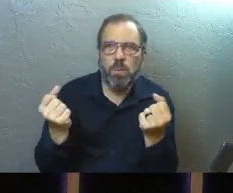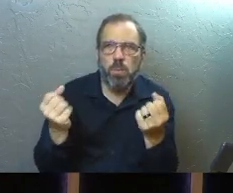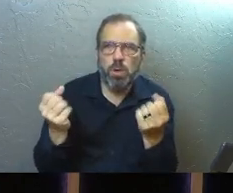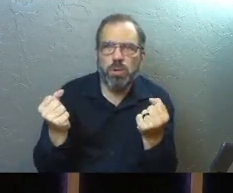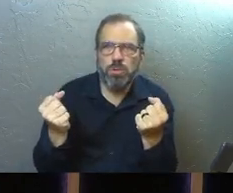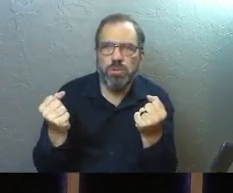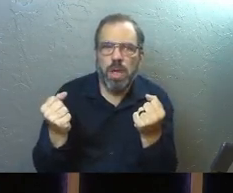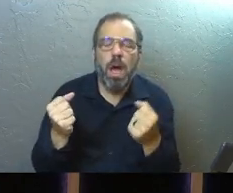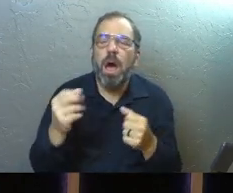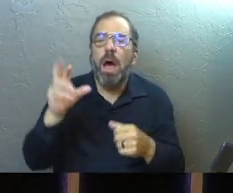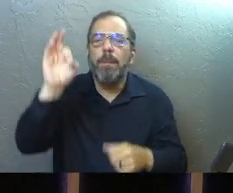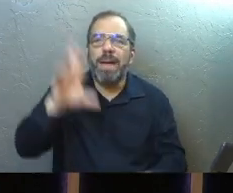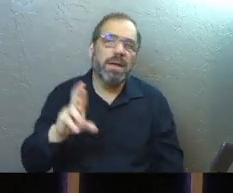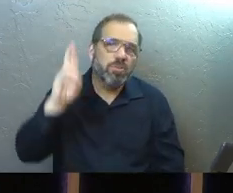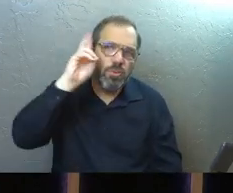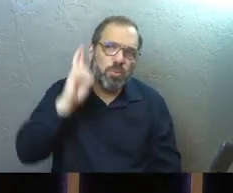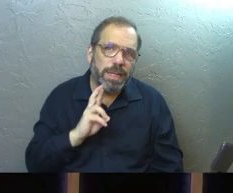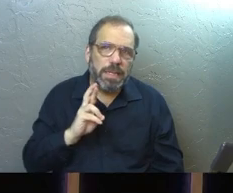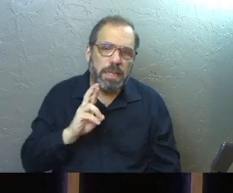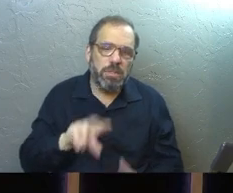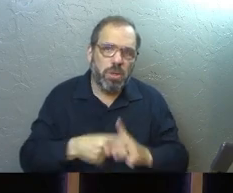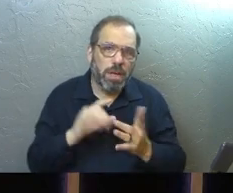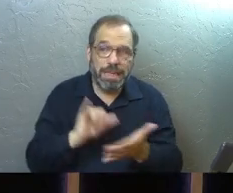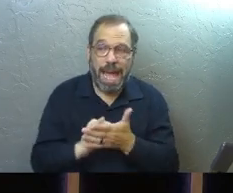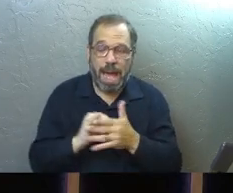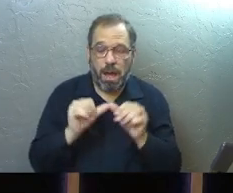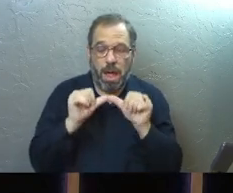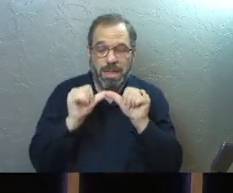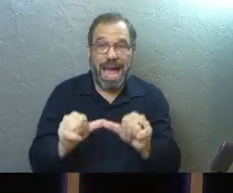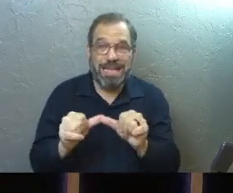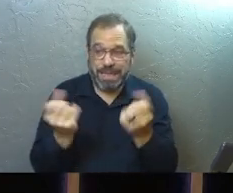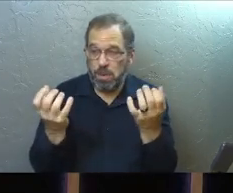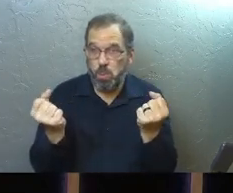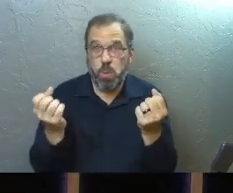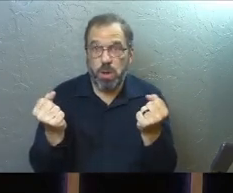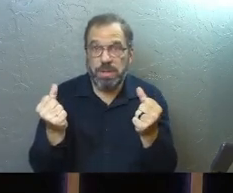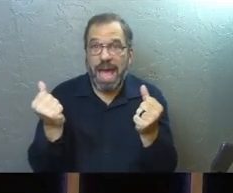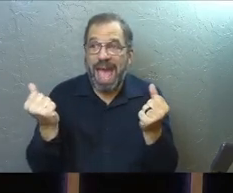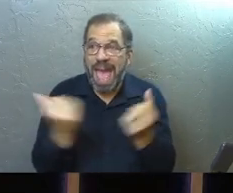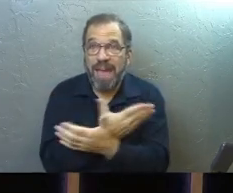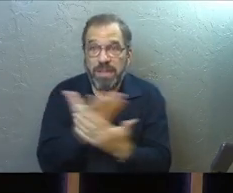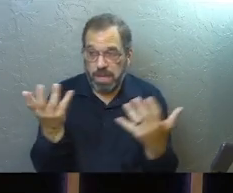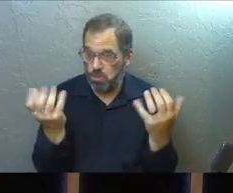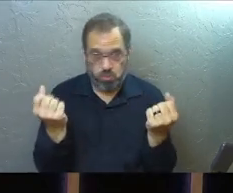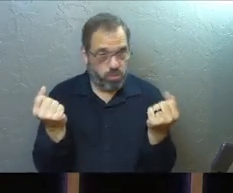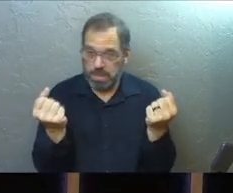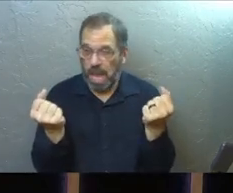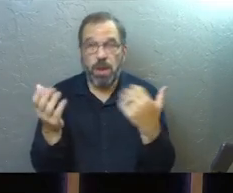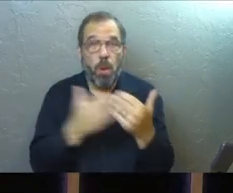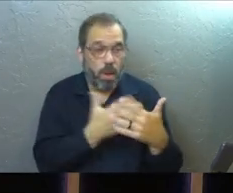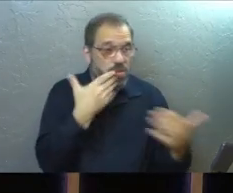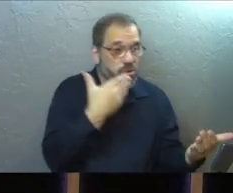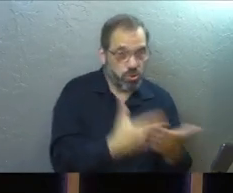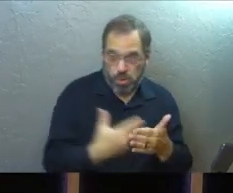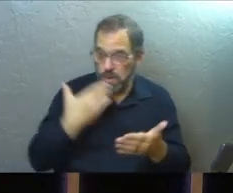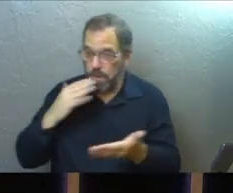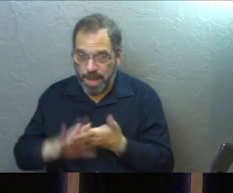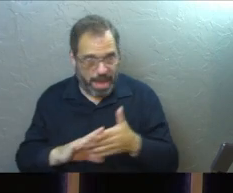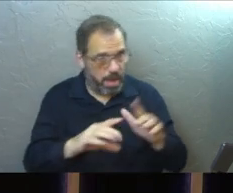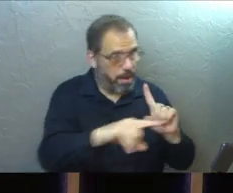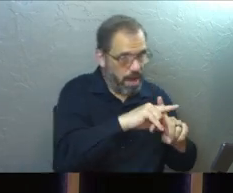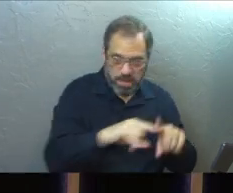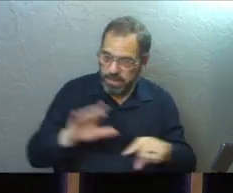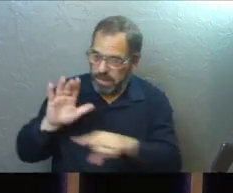words. Pastor Ricky started us last week. And the concept with lasting words is the idea that every word that you say, whether it's good or bad,